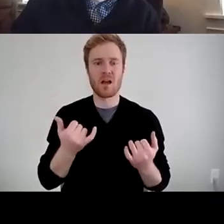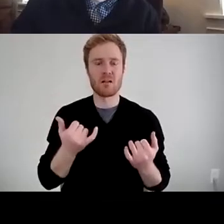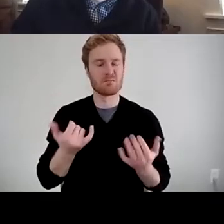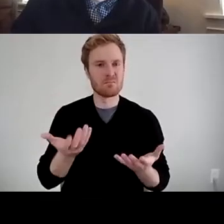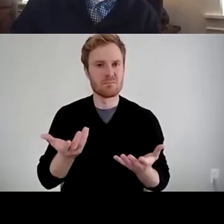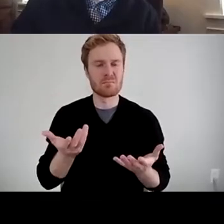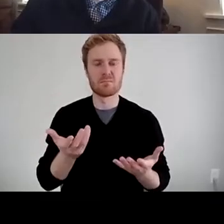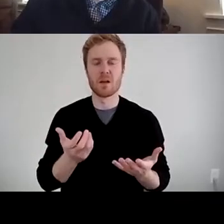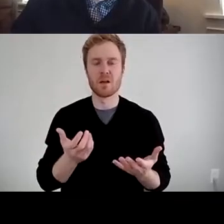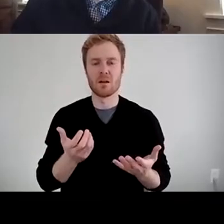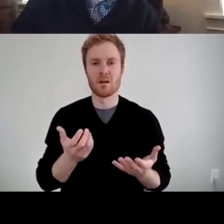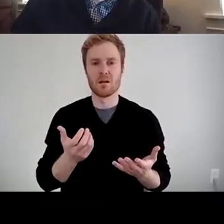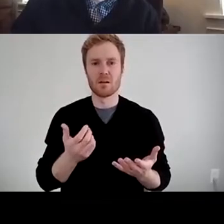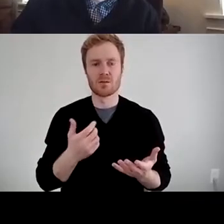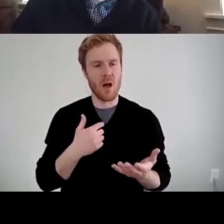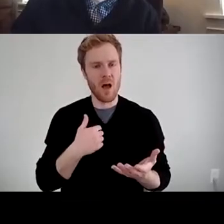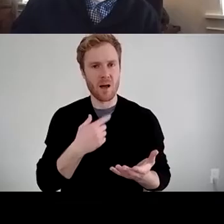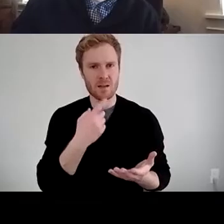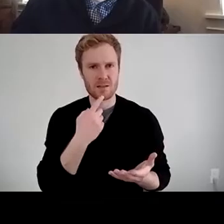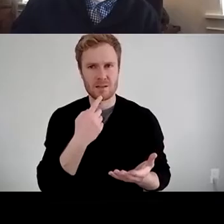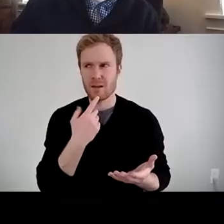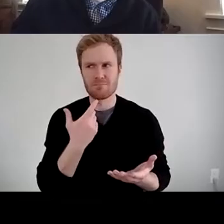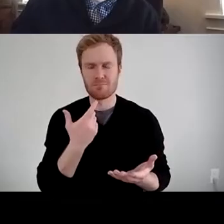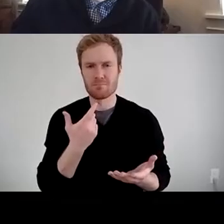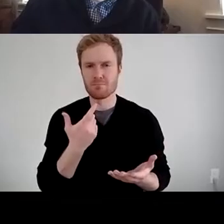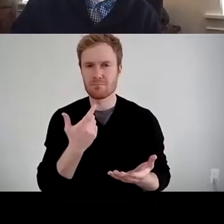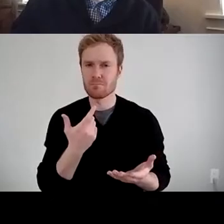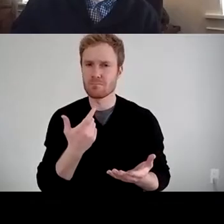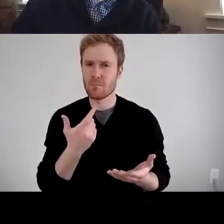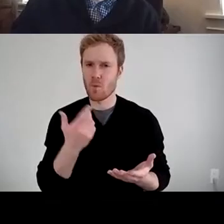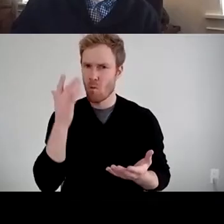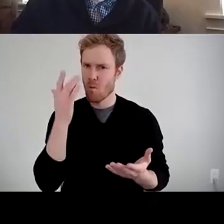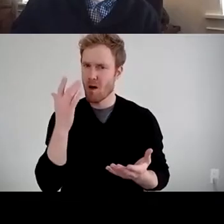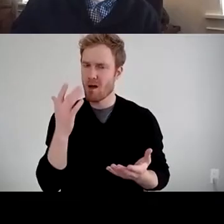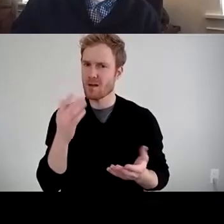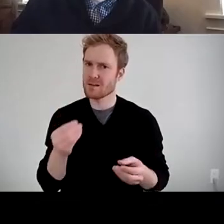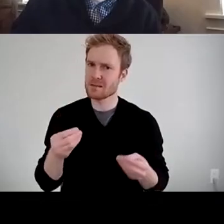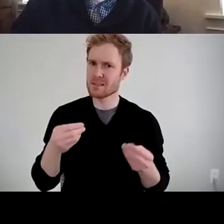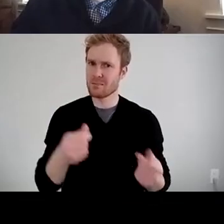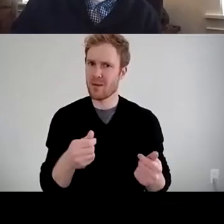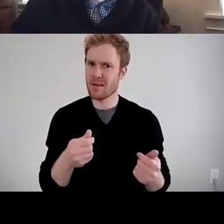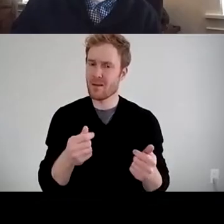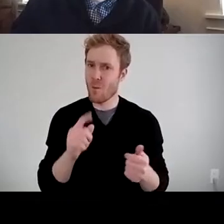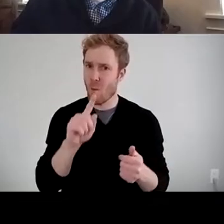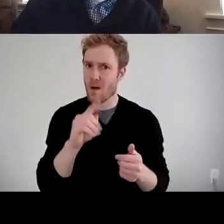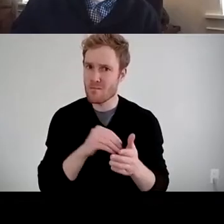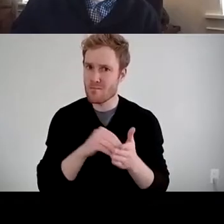to the street. So they're out of circulation and unavailable.